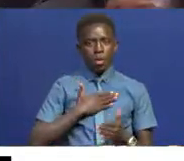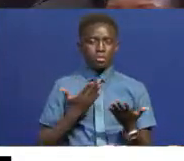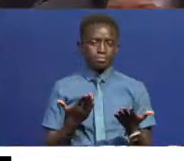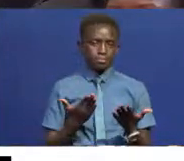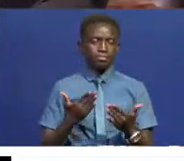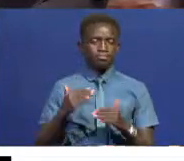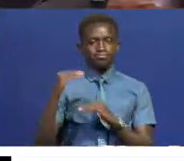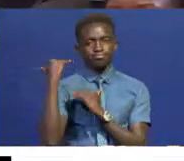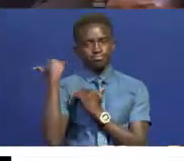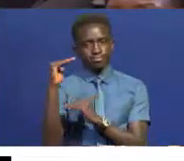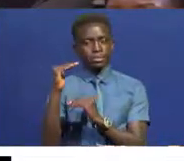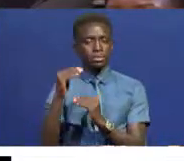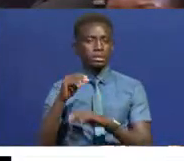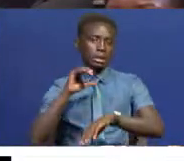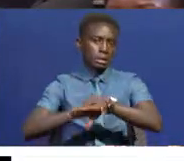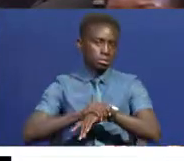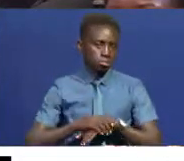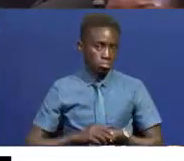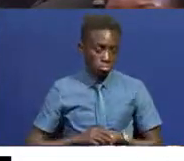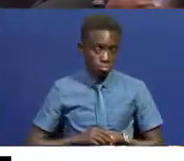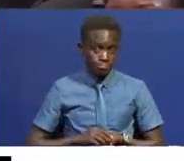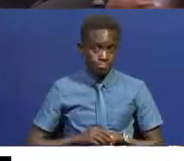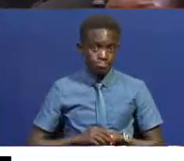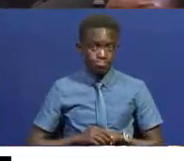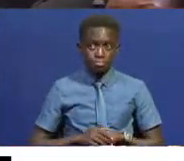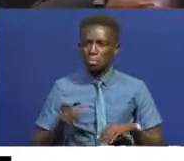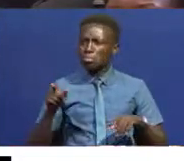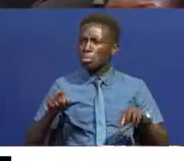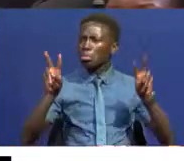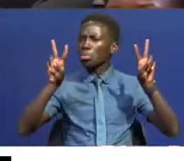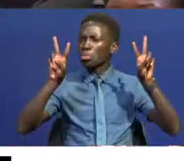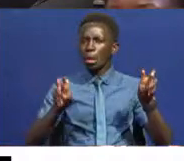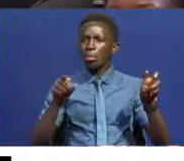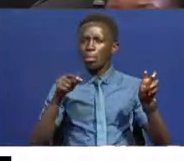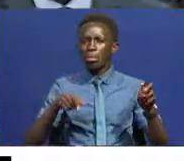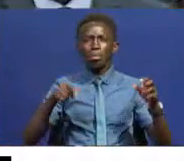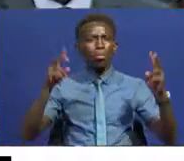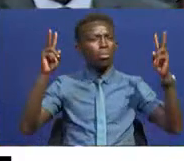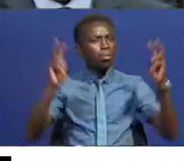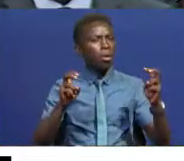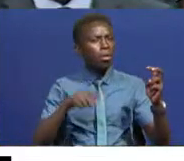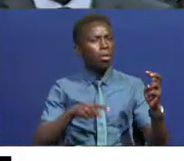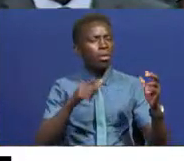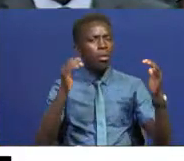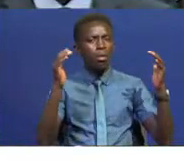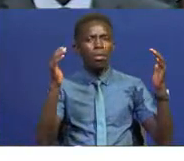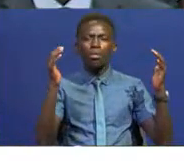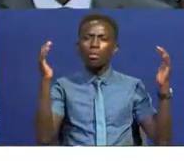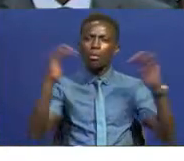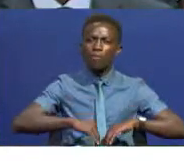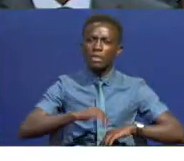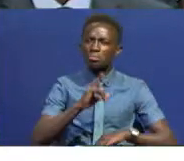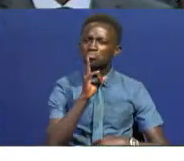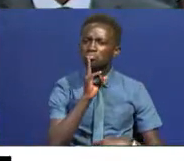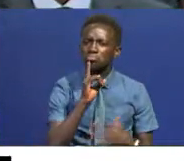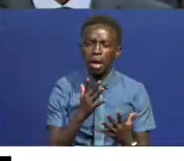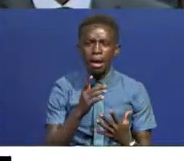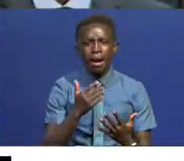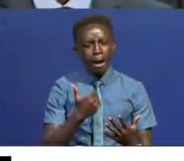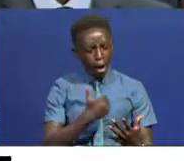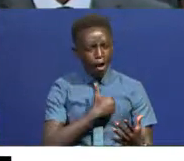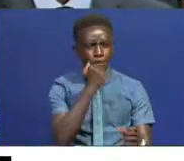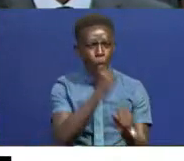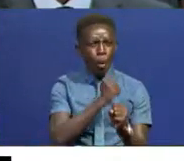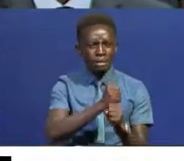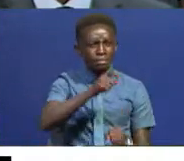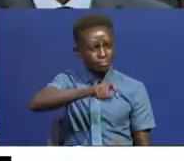The succinct theme of this conference says it all. There is work to be done in ensuring that the public